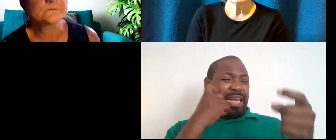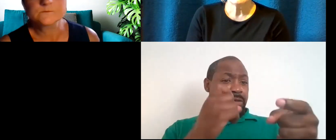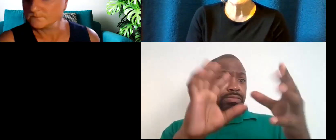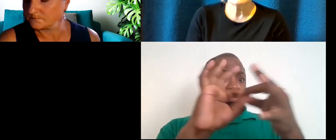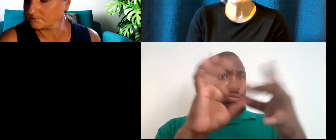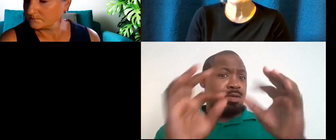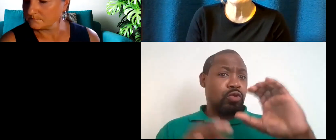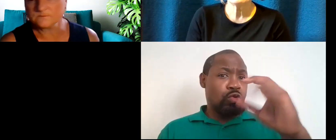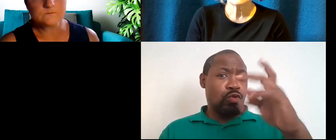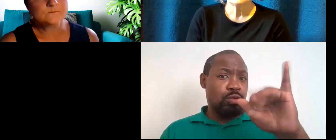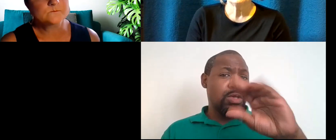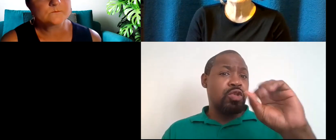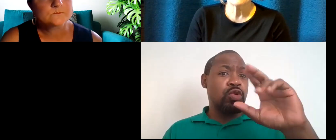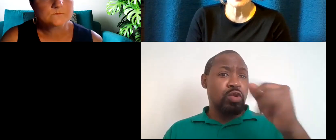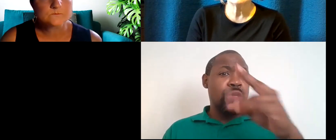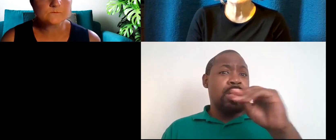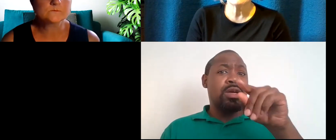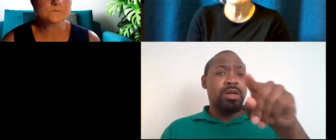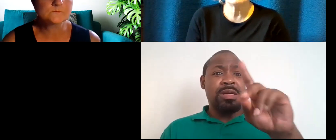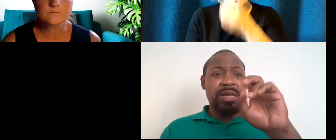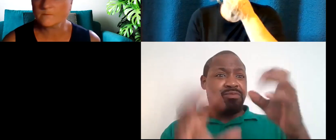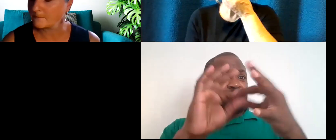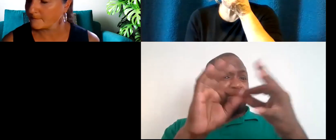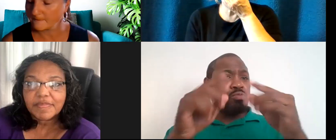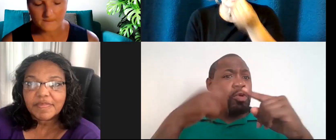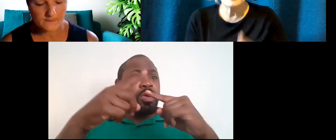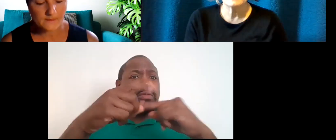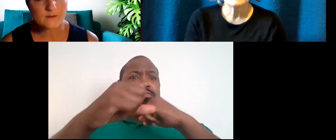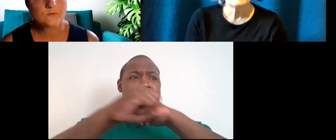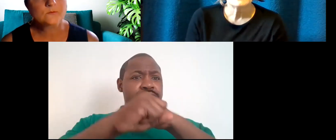Yeah. You were talking about